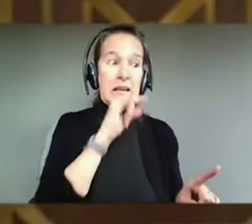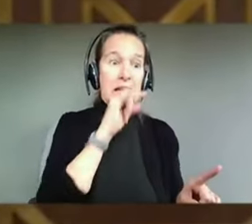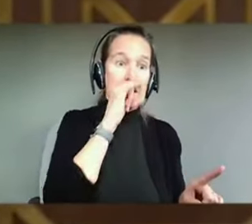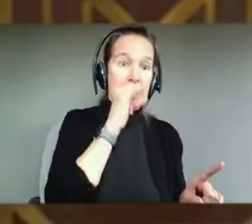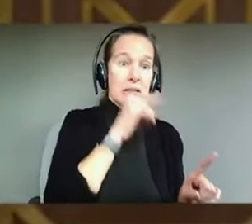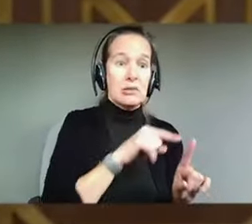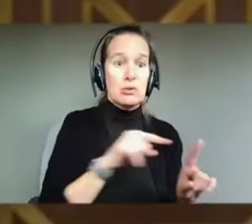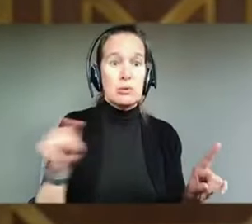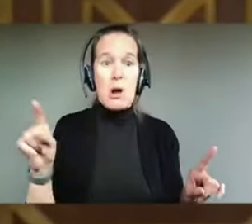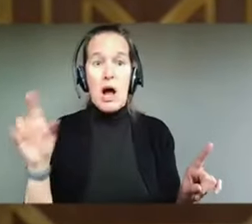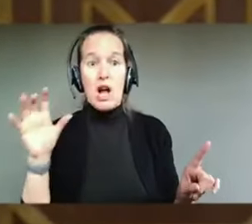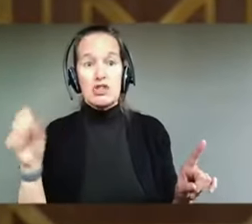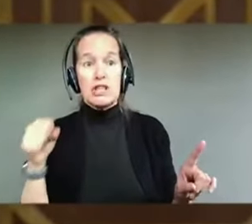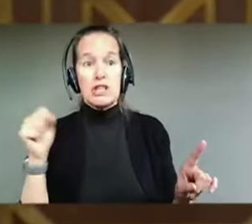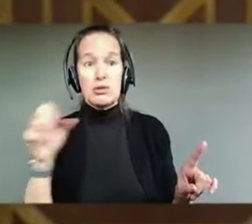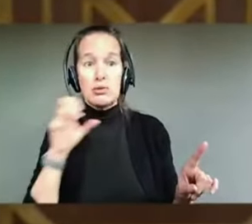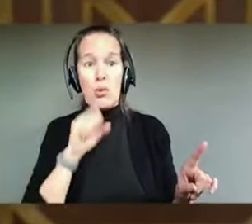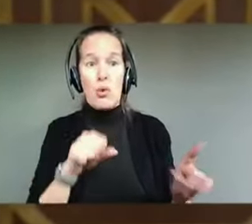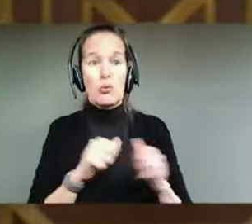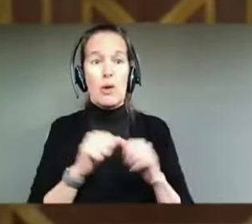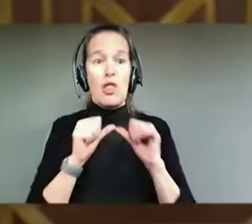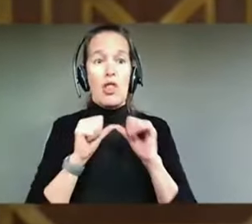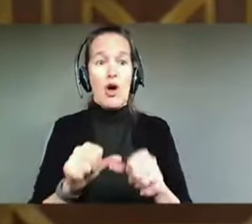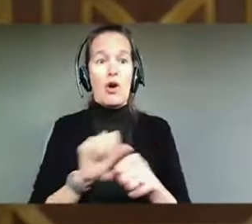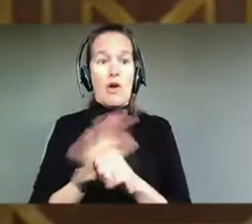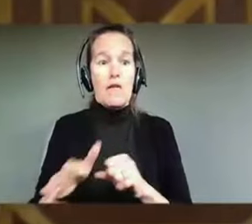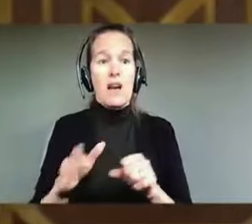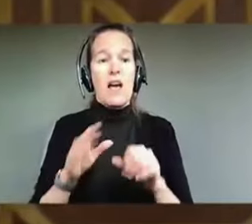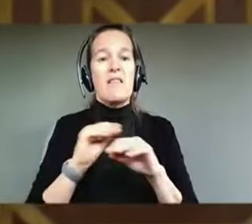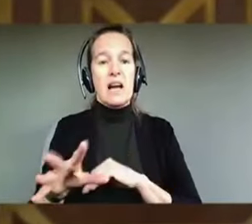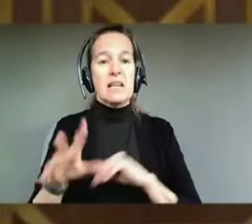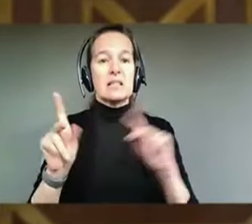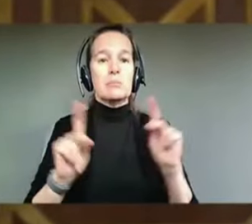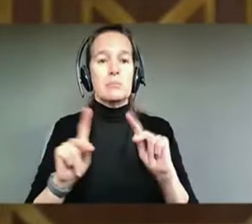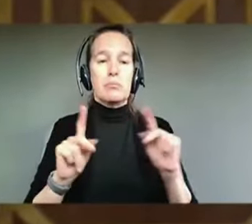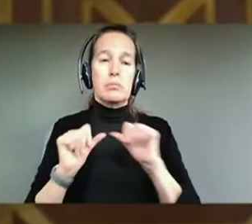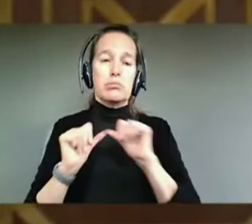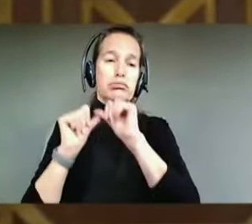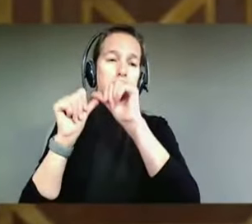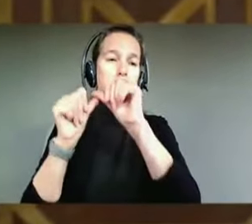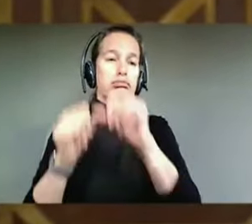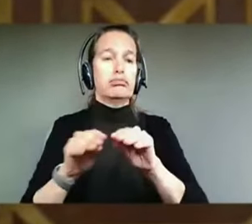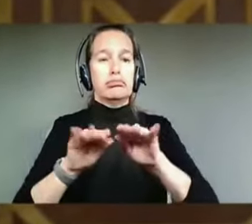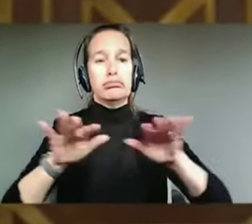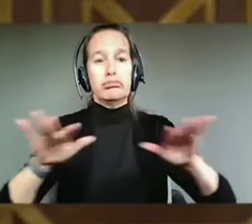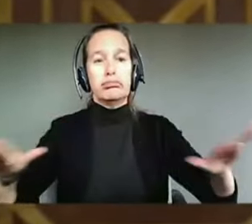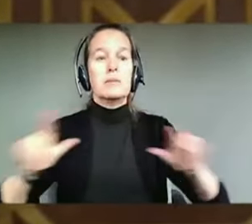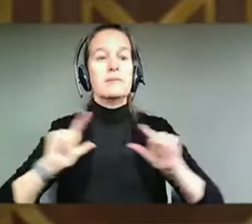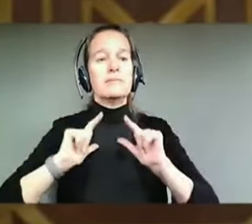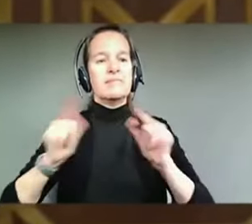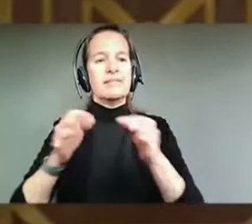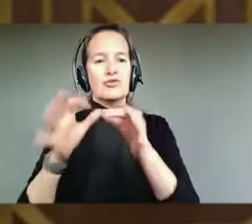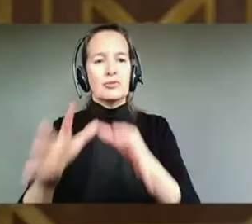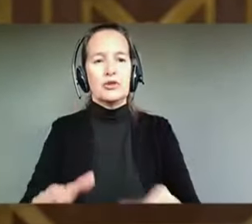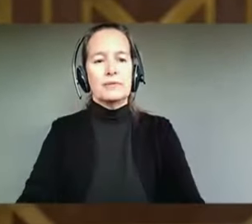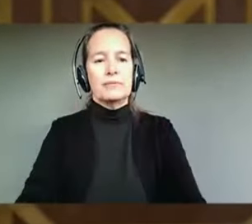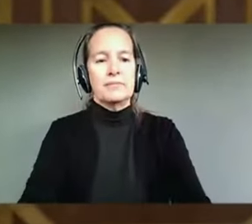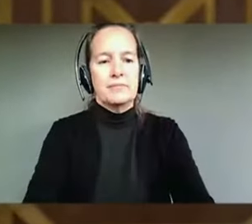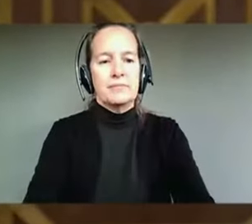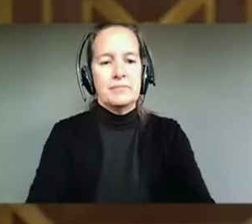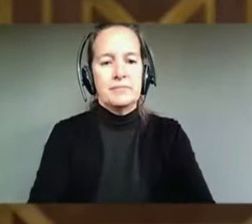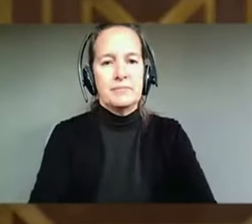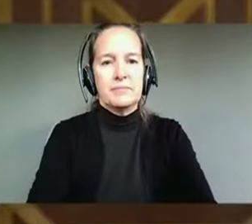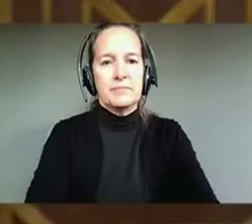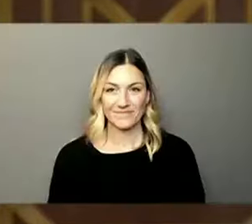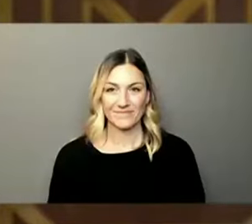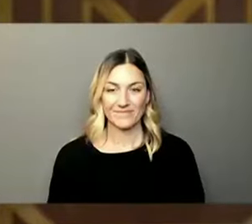old with long COVID. It affects people across the lifespan and across demographic groups. The burden of long COVID, the burden